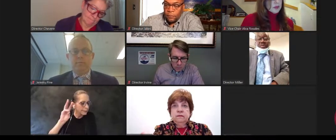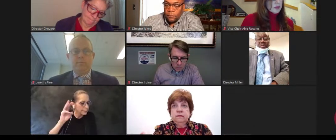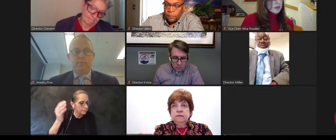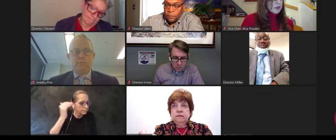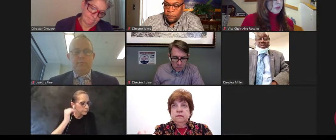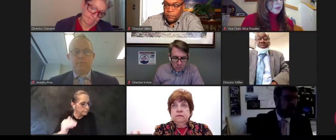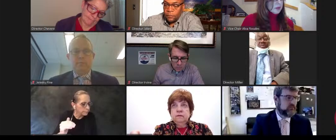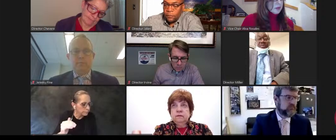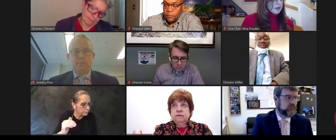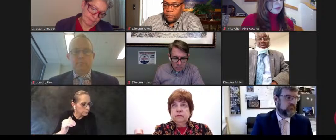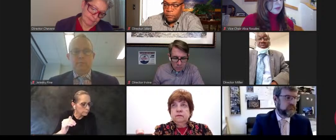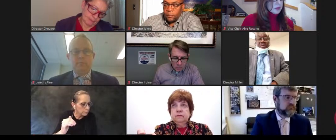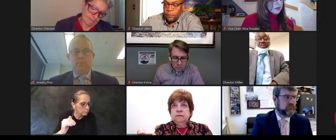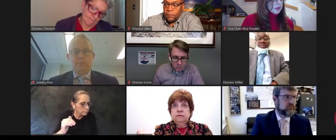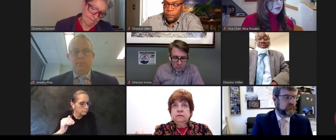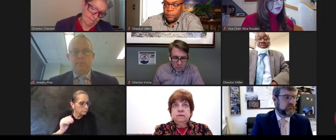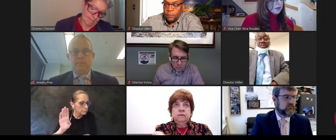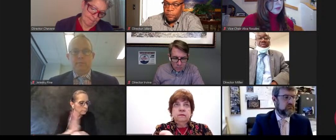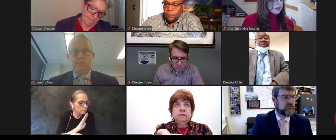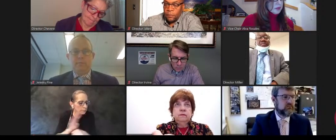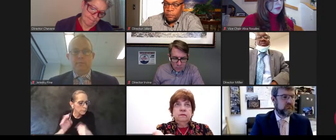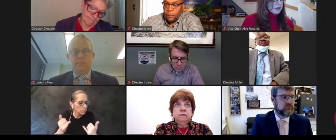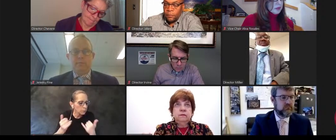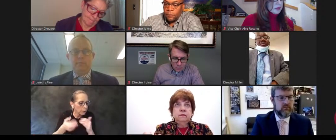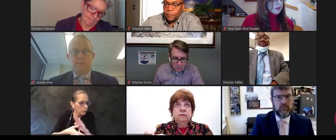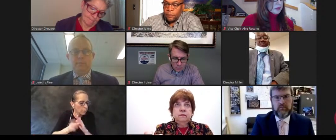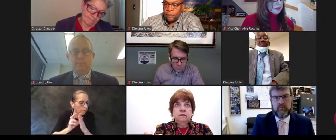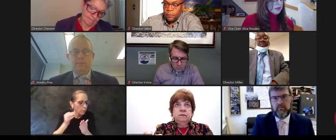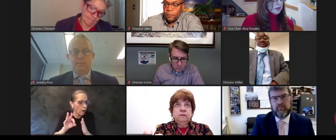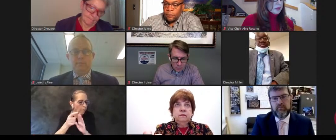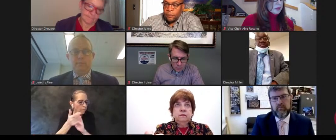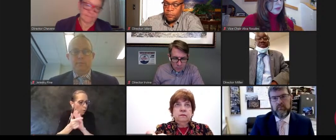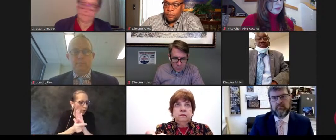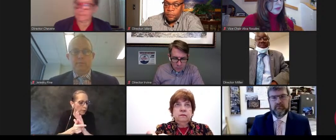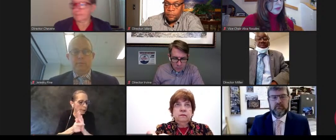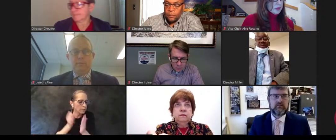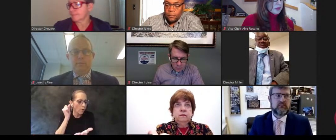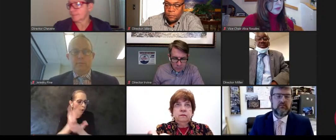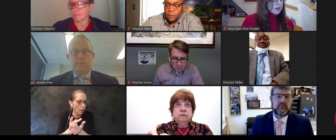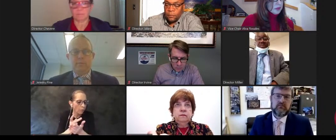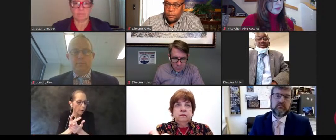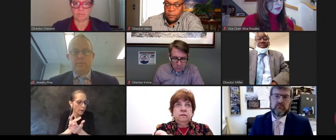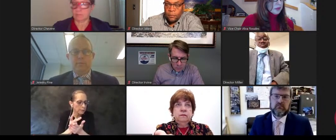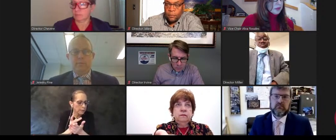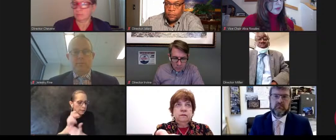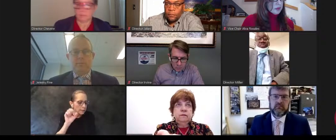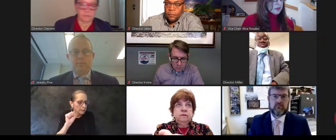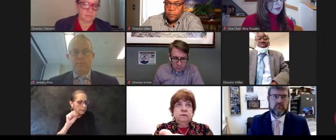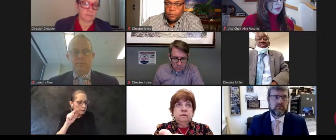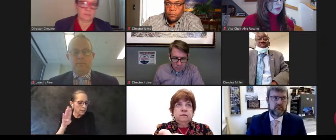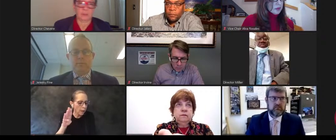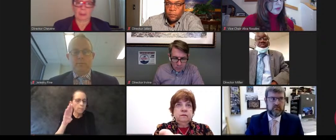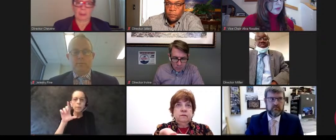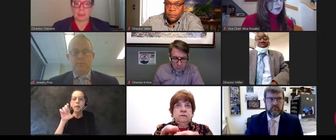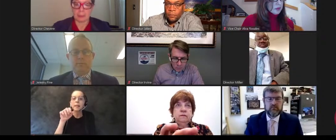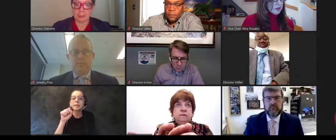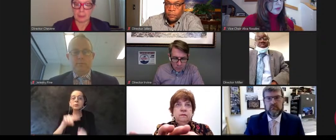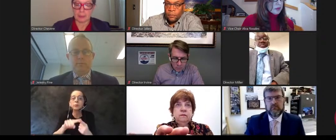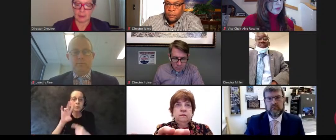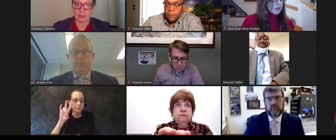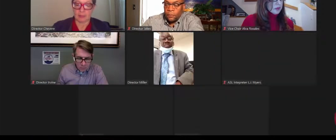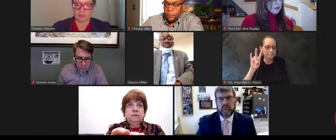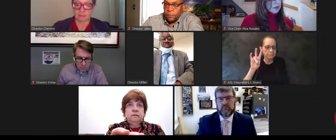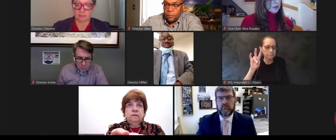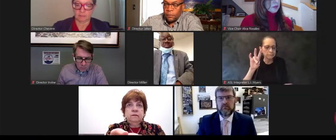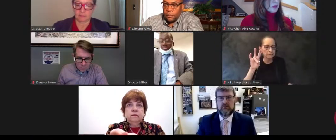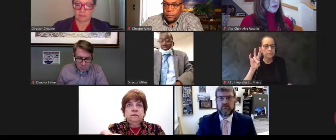of business today is the review of an ordinance authorizing a sublease to 7-Eleven Inc.